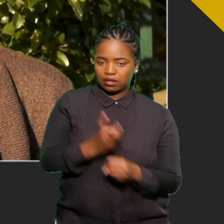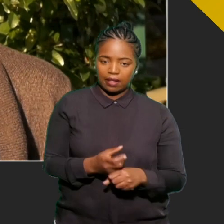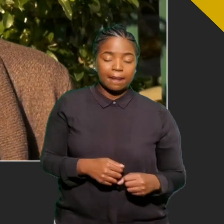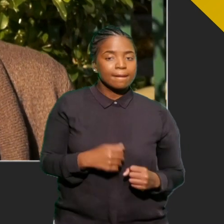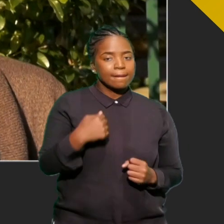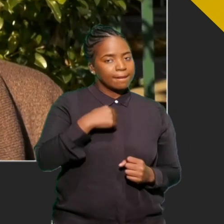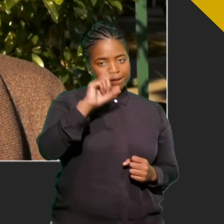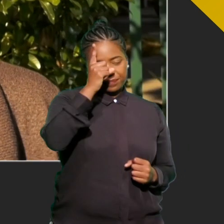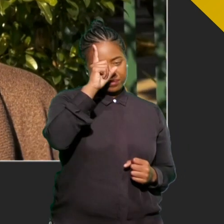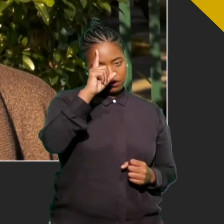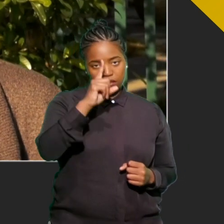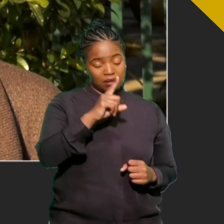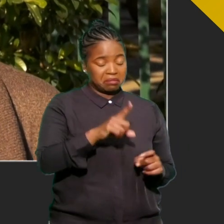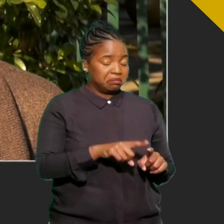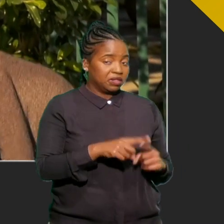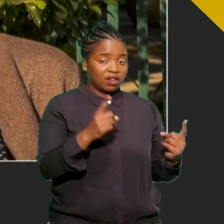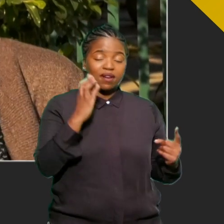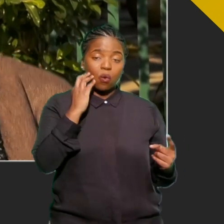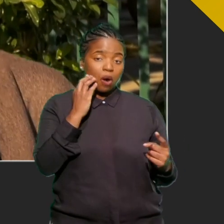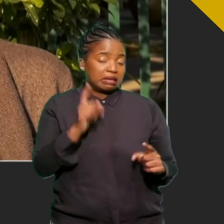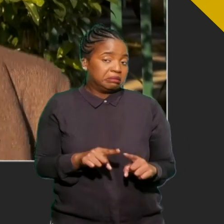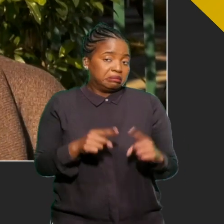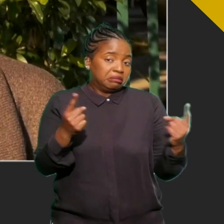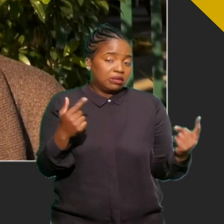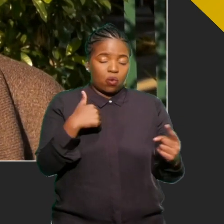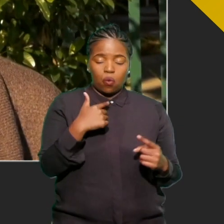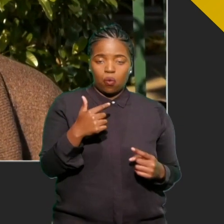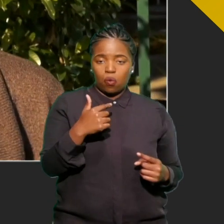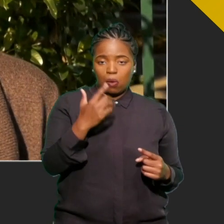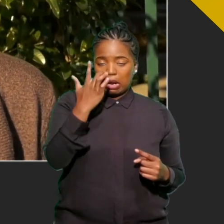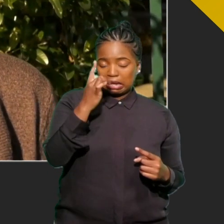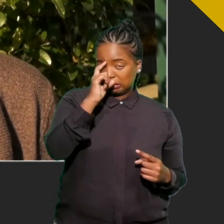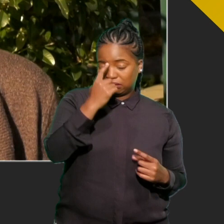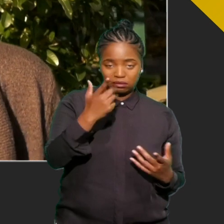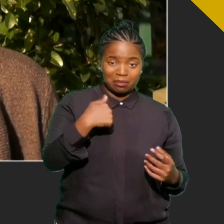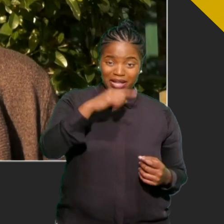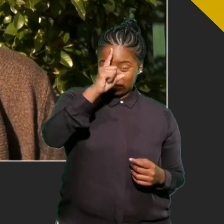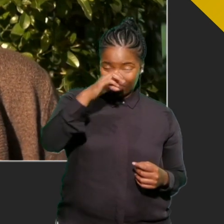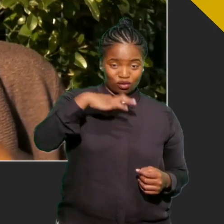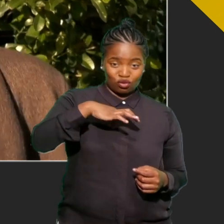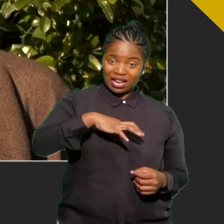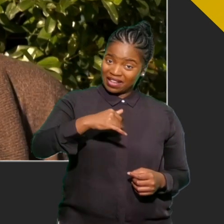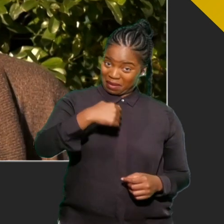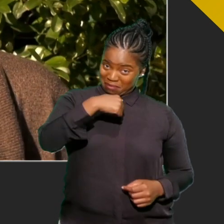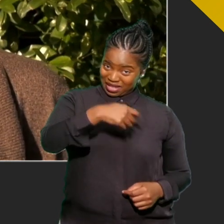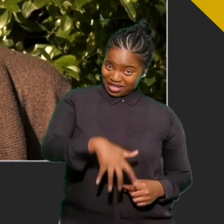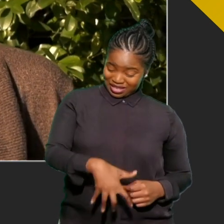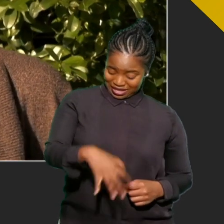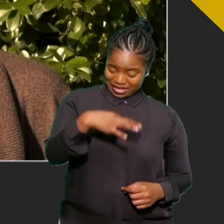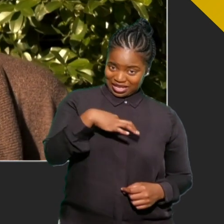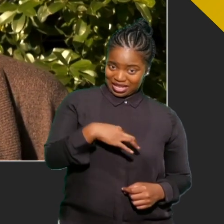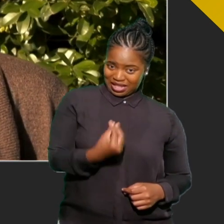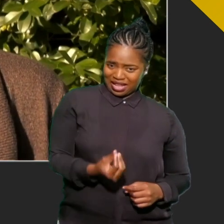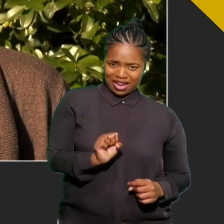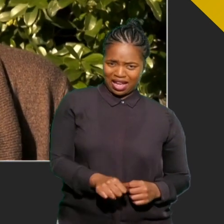black person. It might be different for white people and the likes, mixed races and the likes. I'm a black girl. If I'm to get pregnant right now,